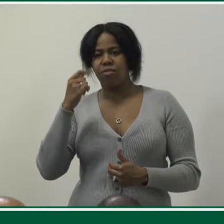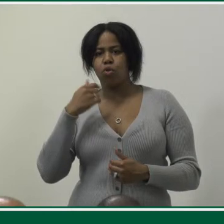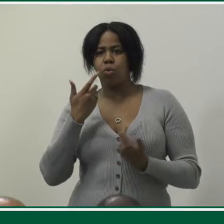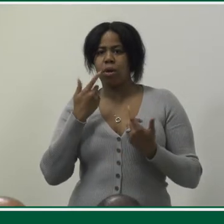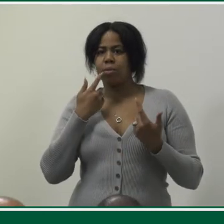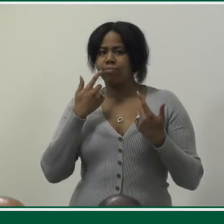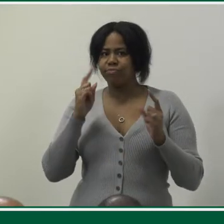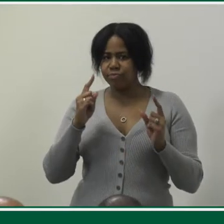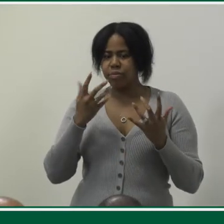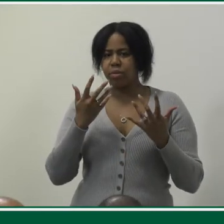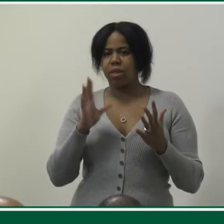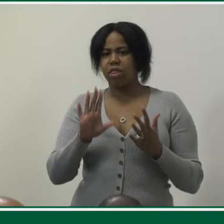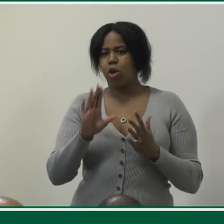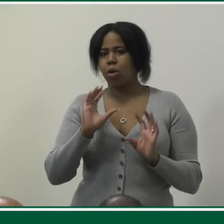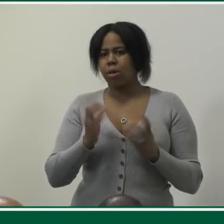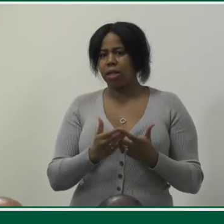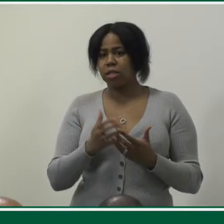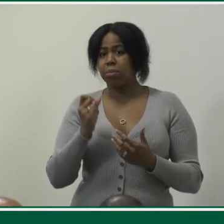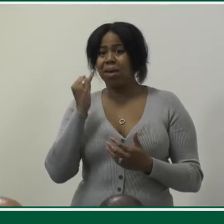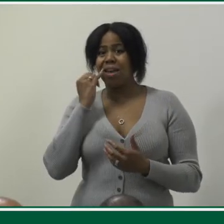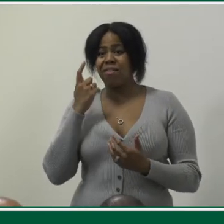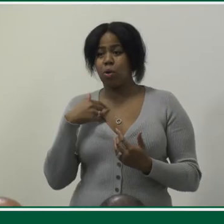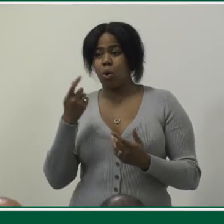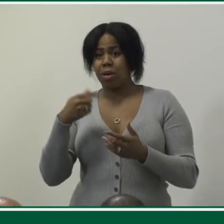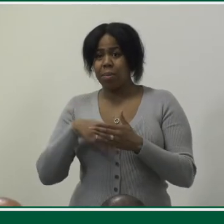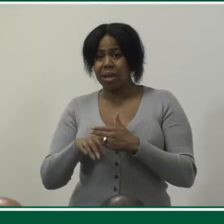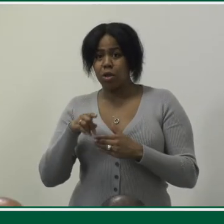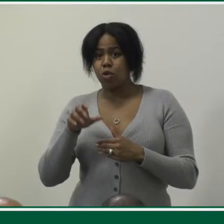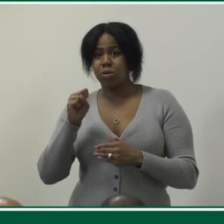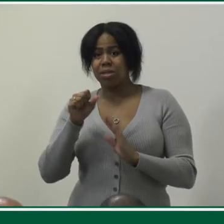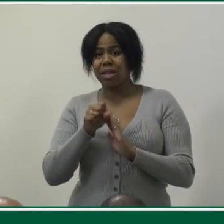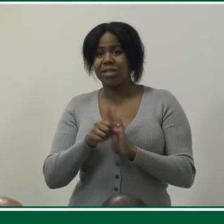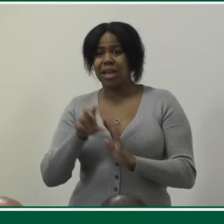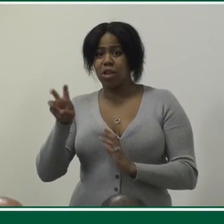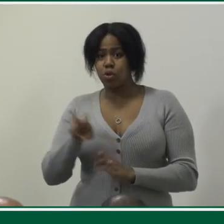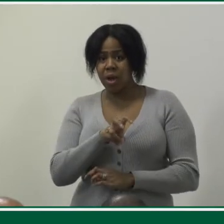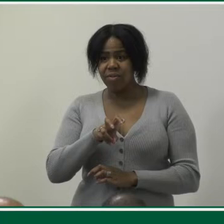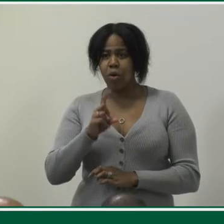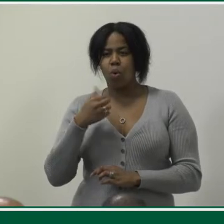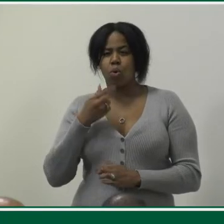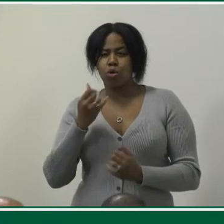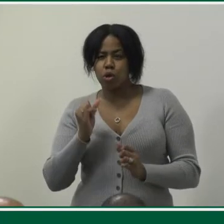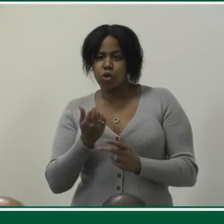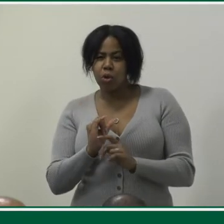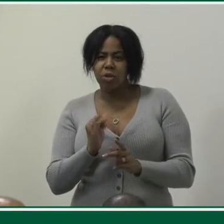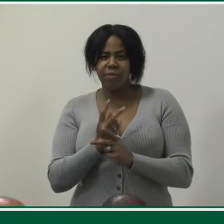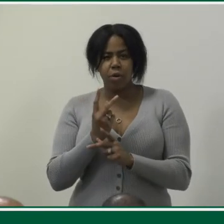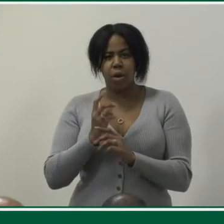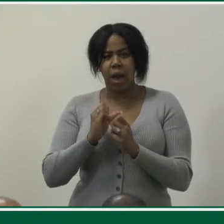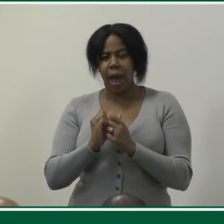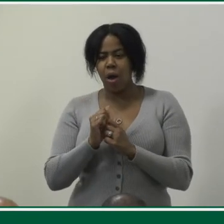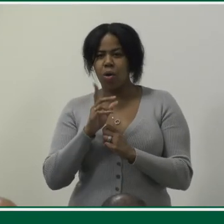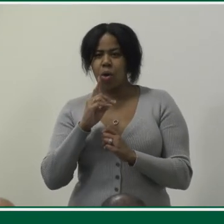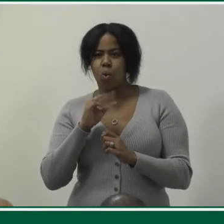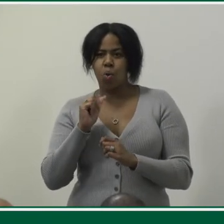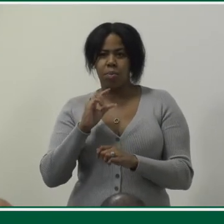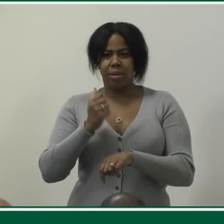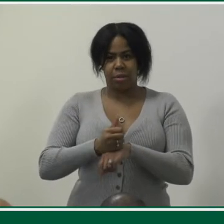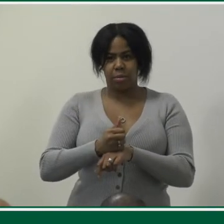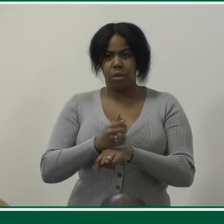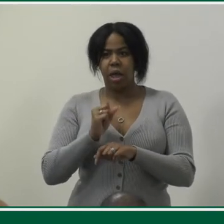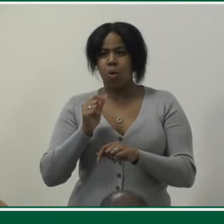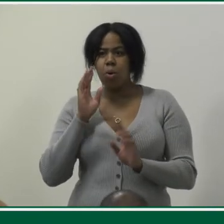coming in as transfers, we're still working to develop exactly what that pathway will be like. It will definitely be focused on Black history, life, and